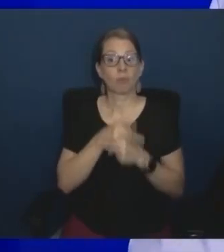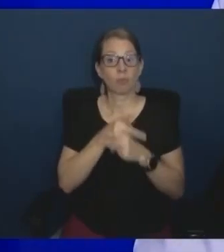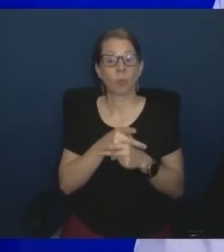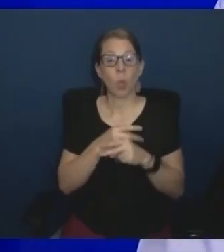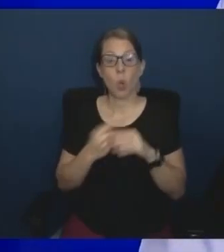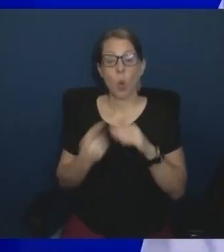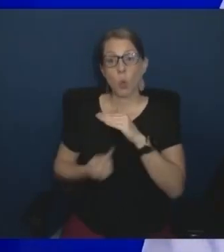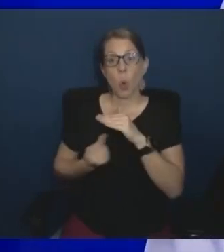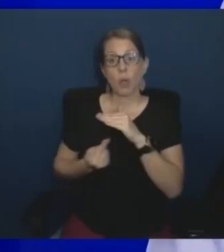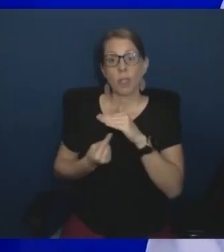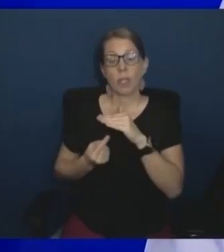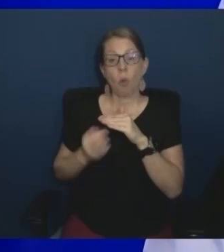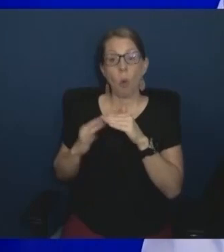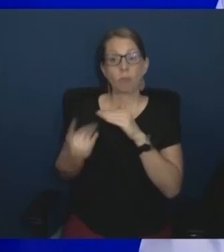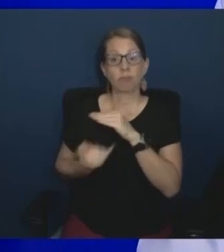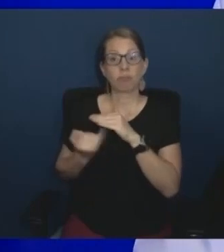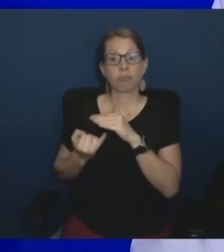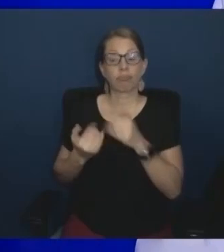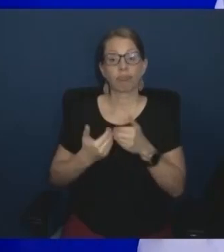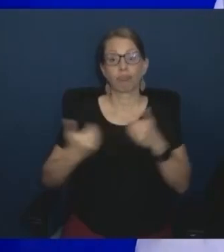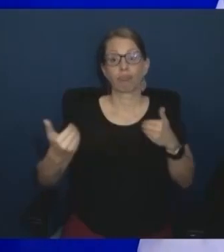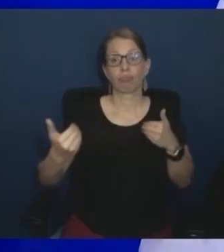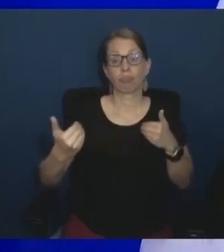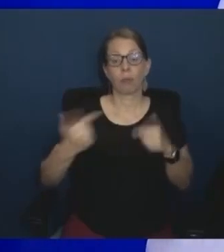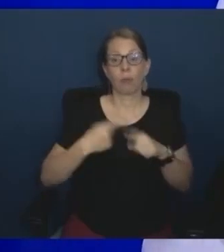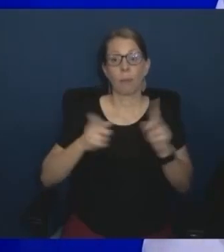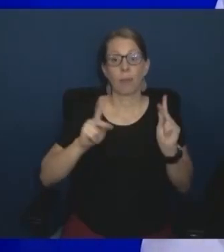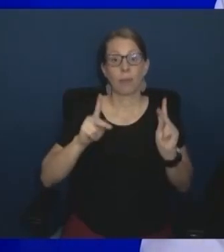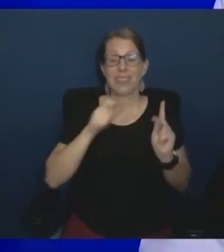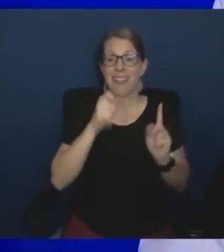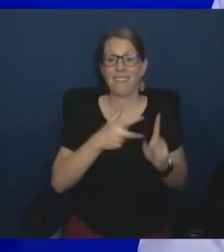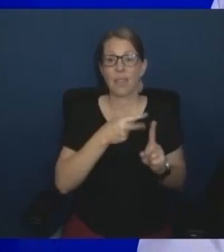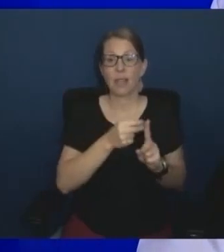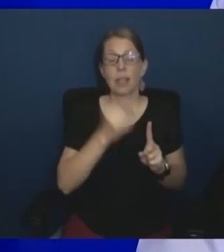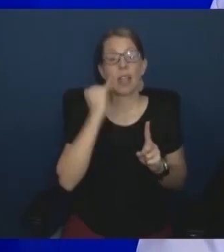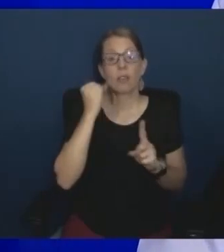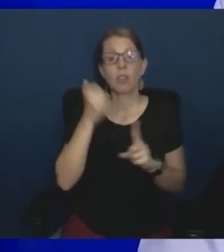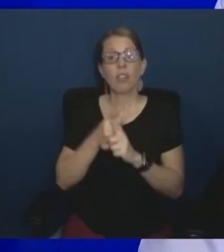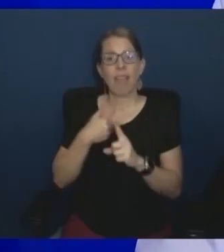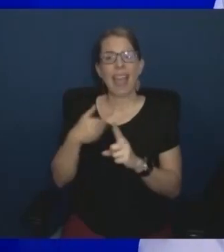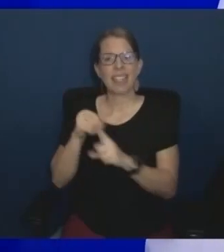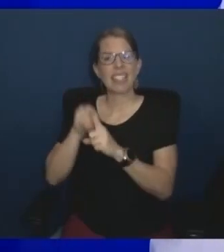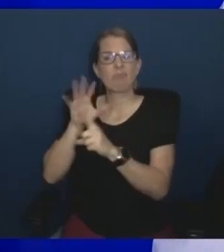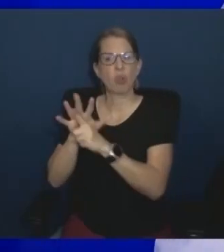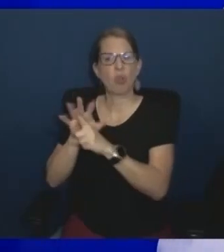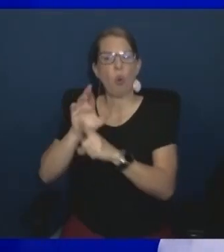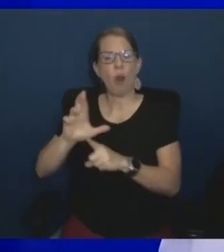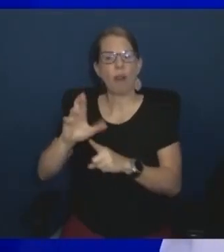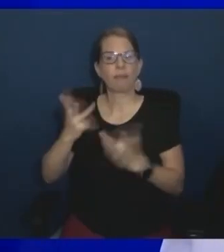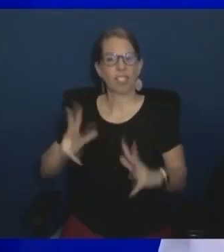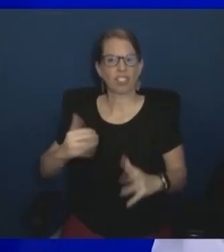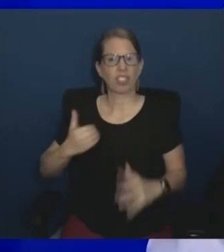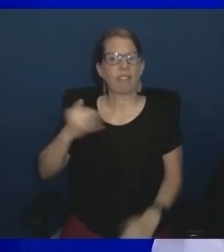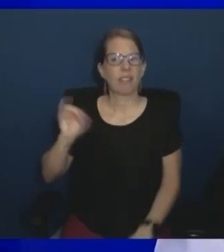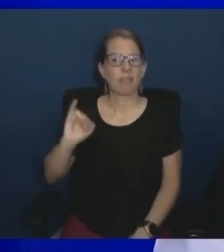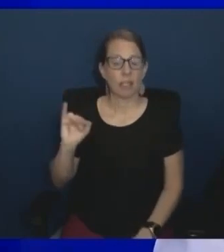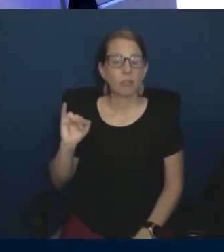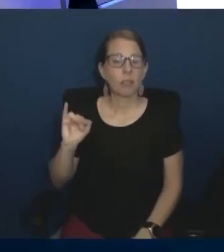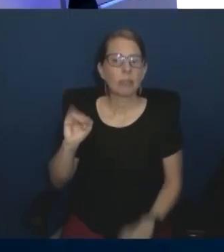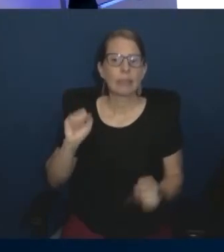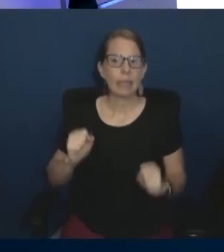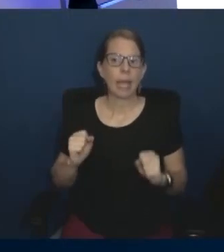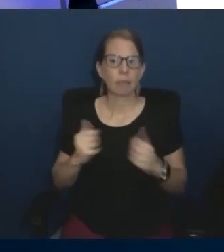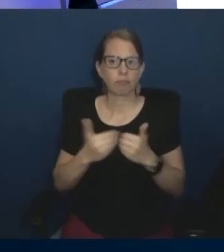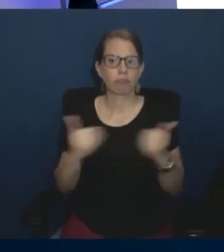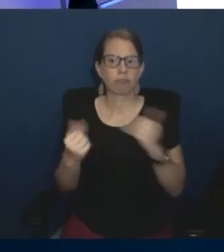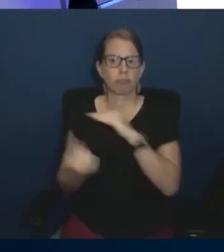isolating away from other people who are unvaccinated, if you've had exposure or you have the infection, that's a reasonable thing to do as well. Catherine wants